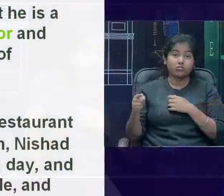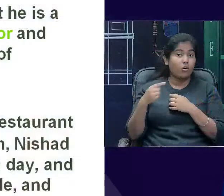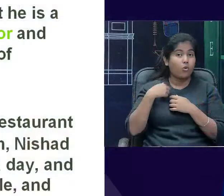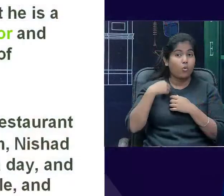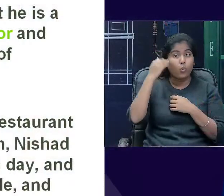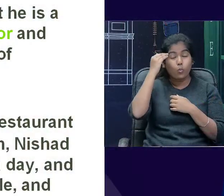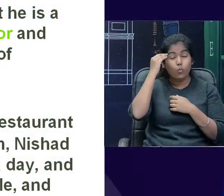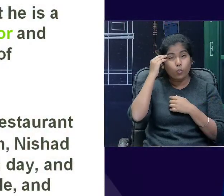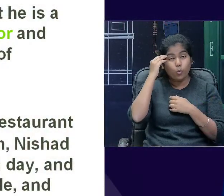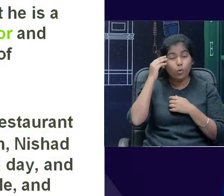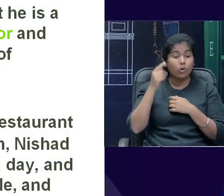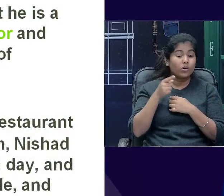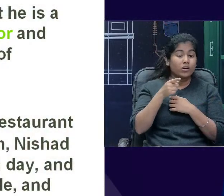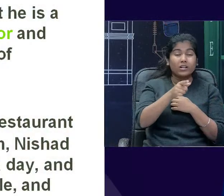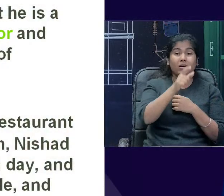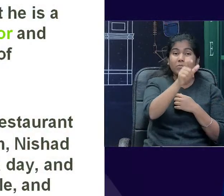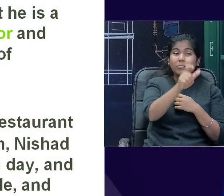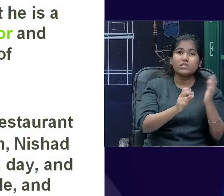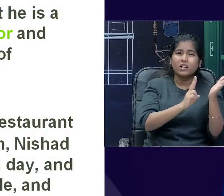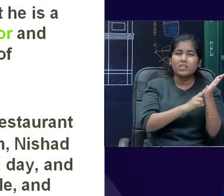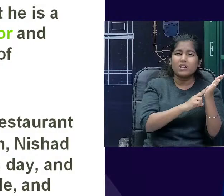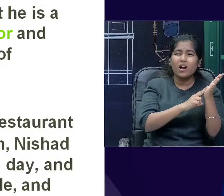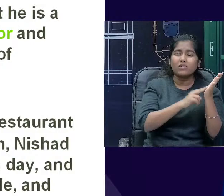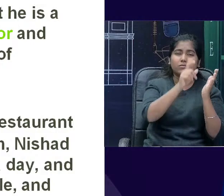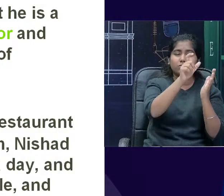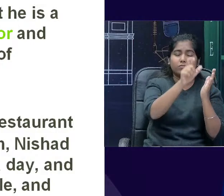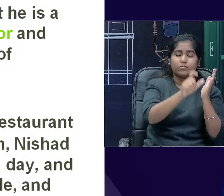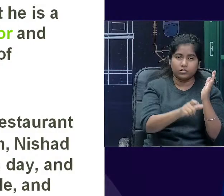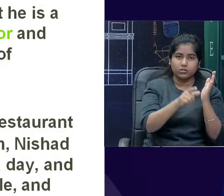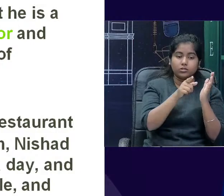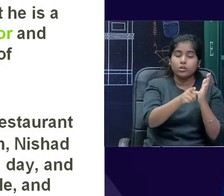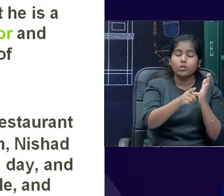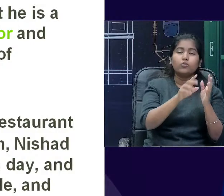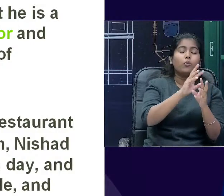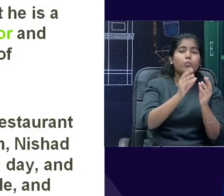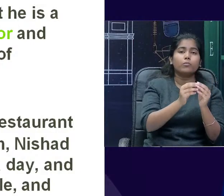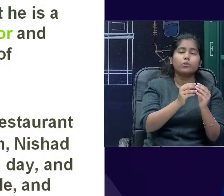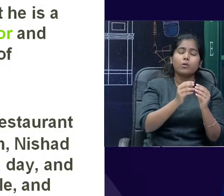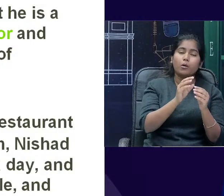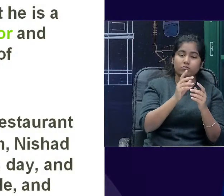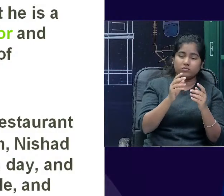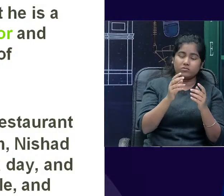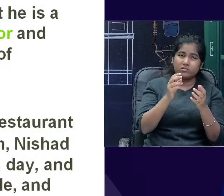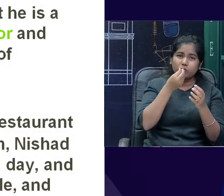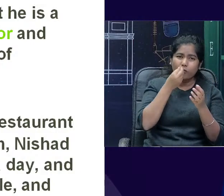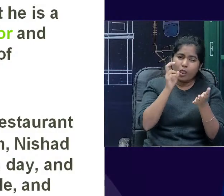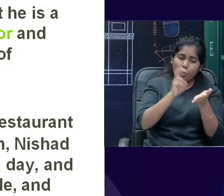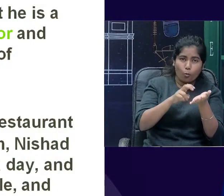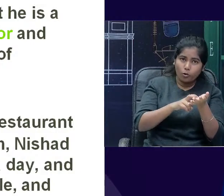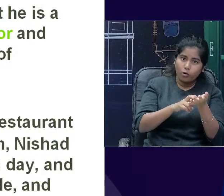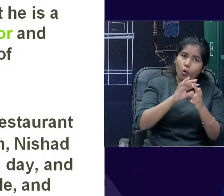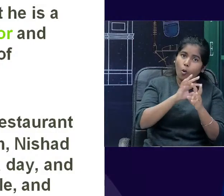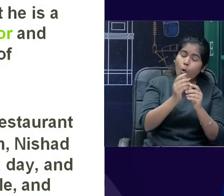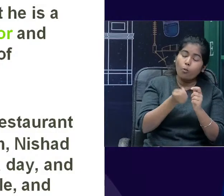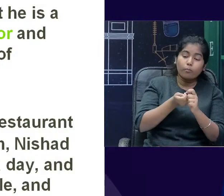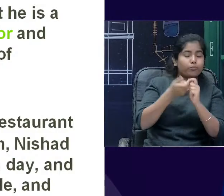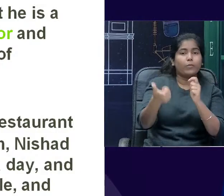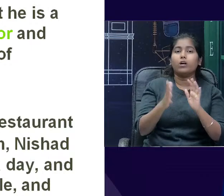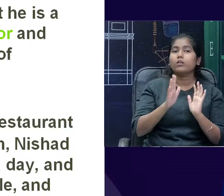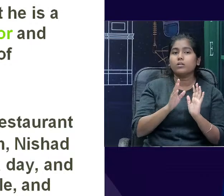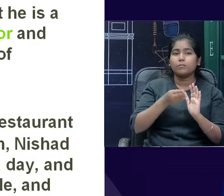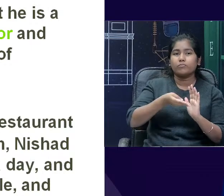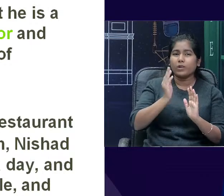his bill immediately and tips generously. Generously means he used to give the tip, the good tip